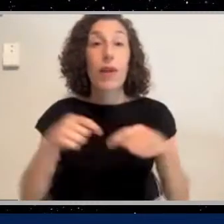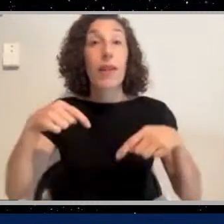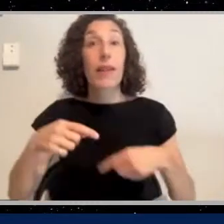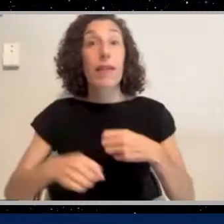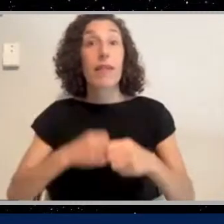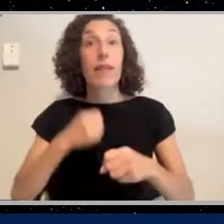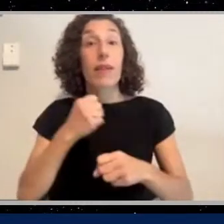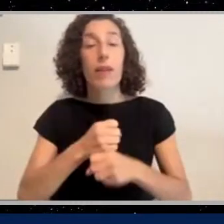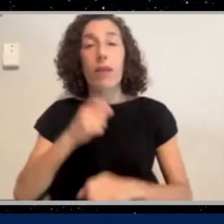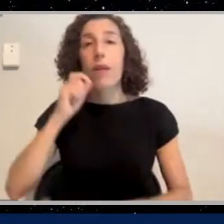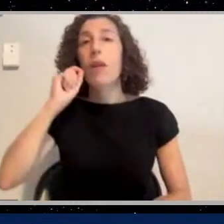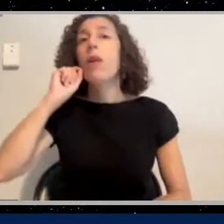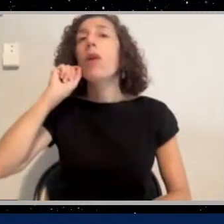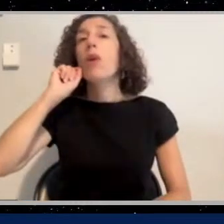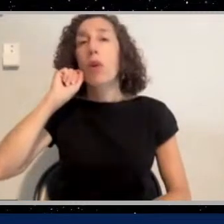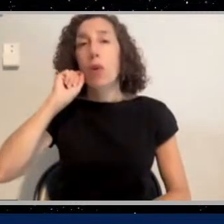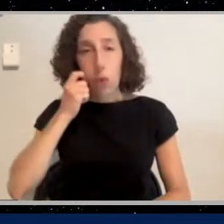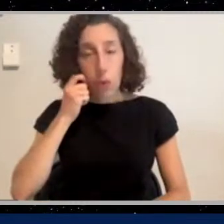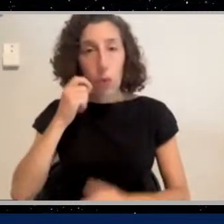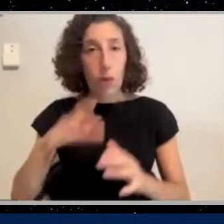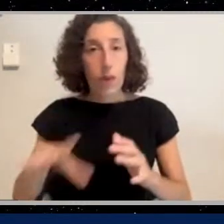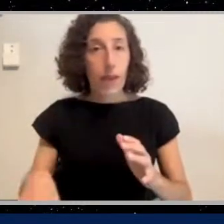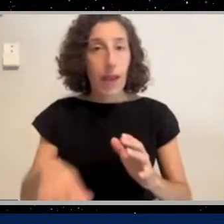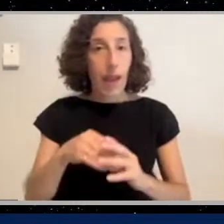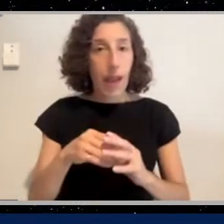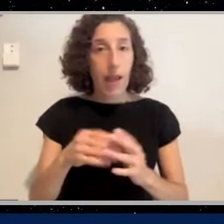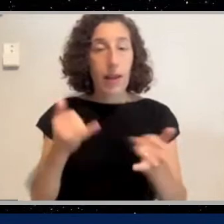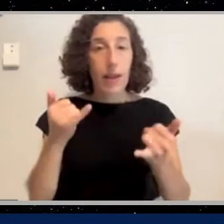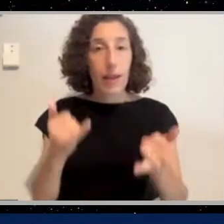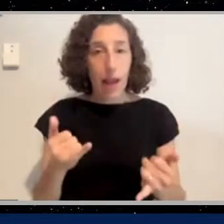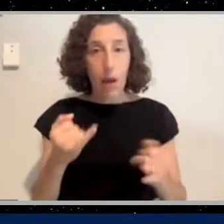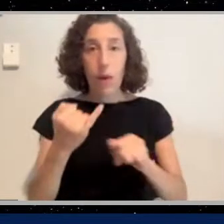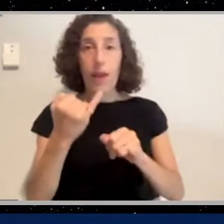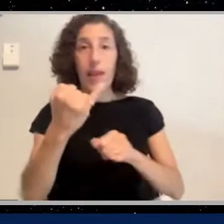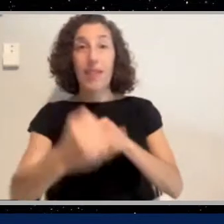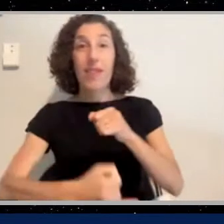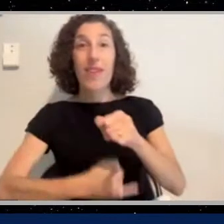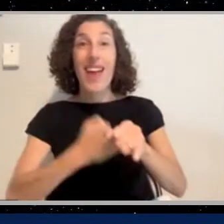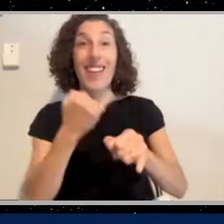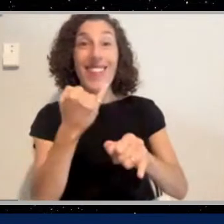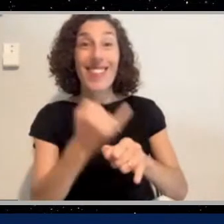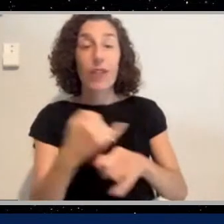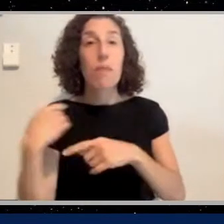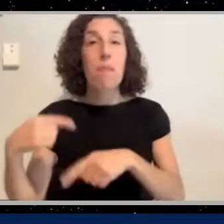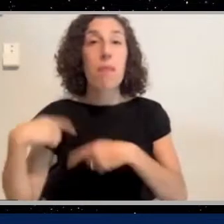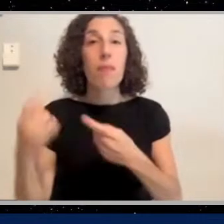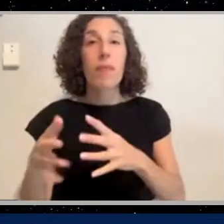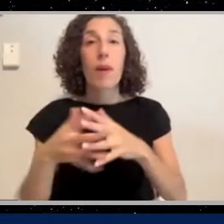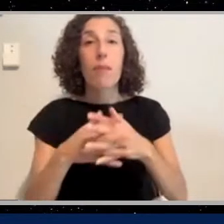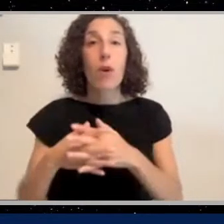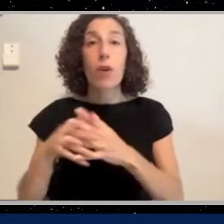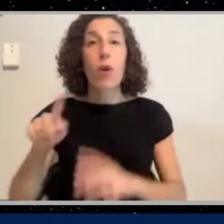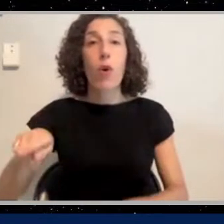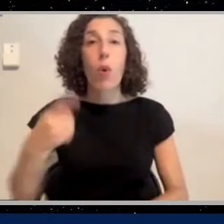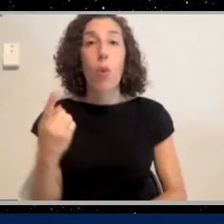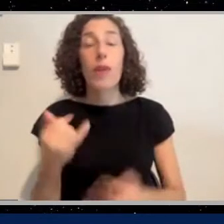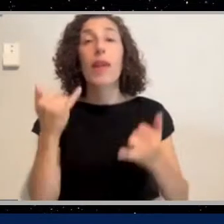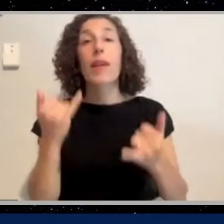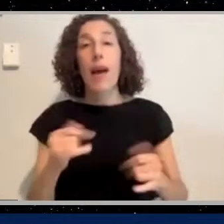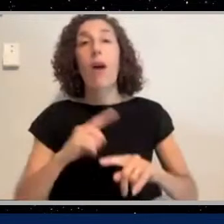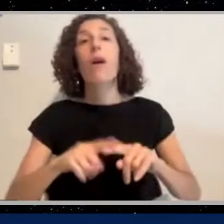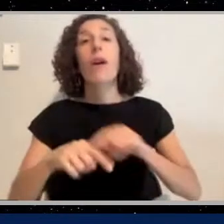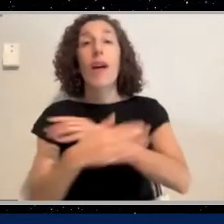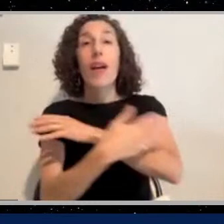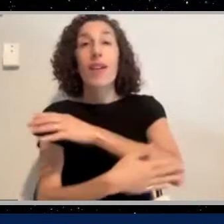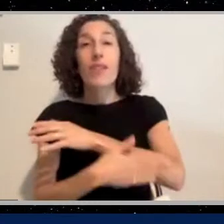that they open the application up to international participants. So we do have some ambassadors who are, one of